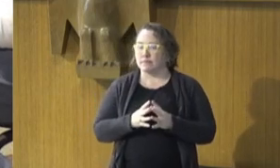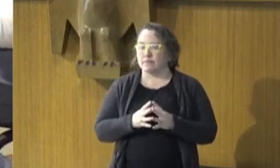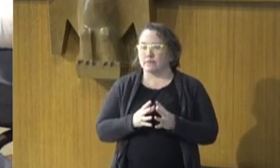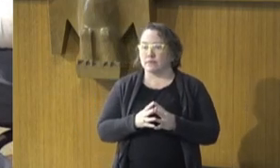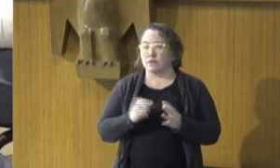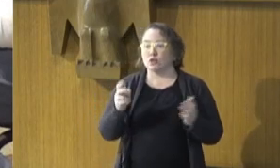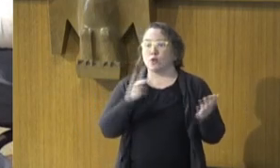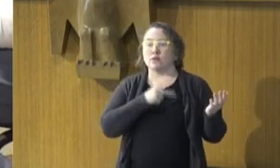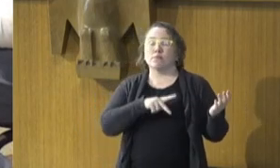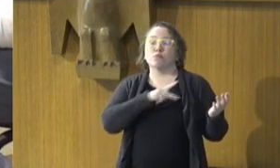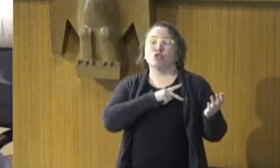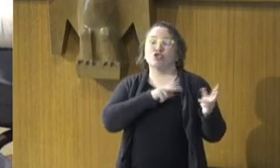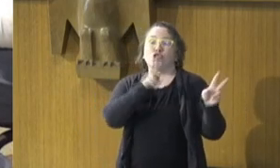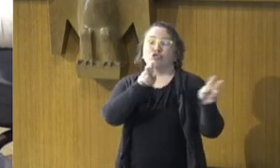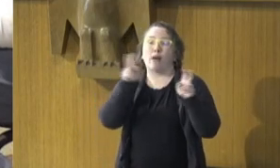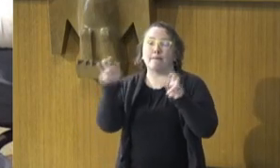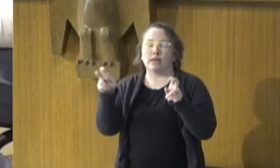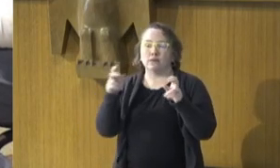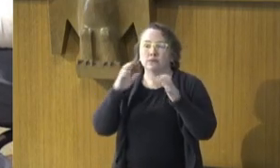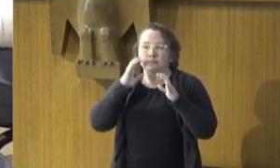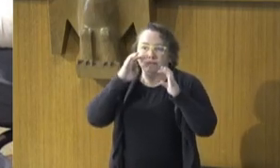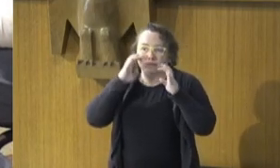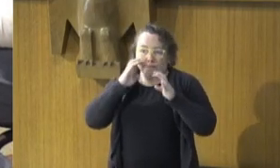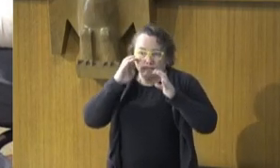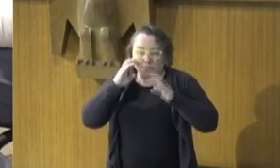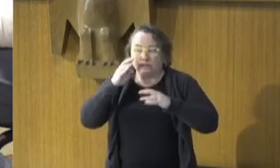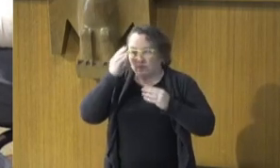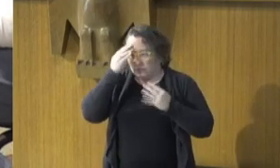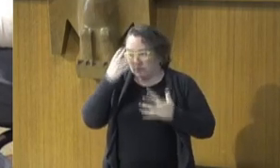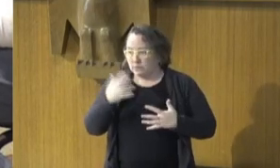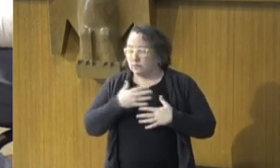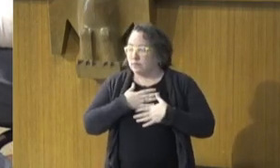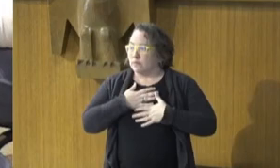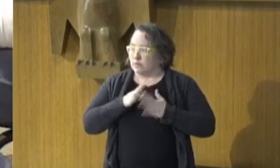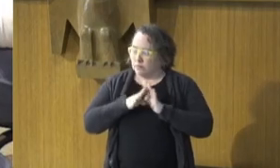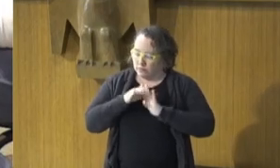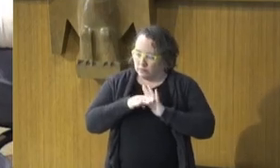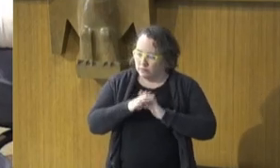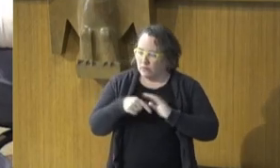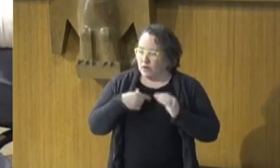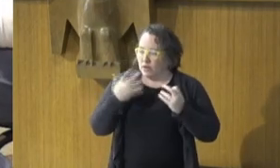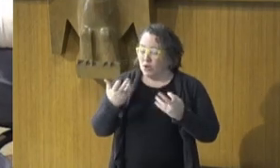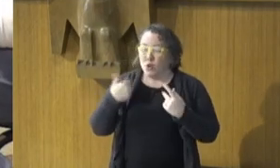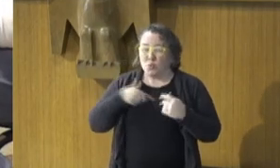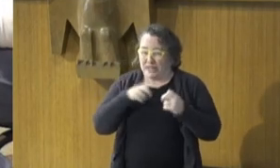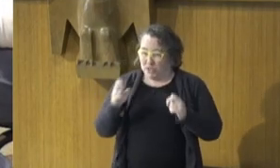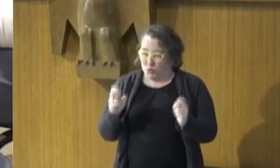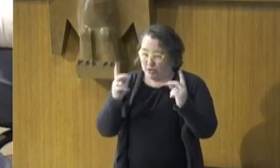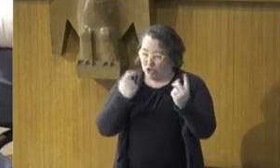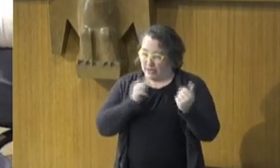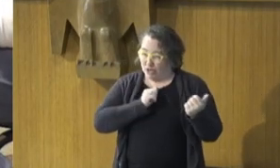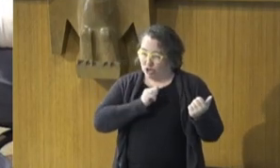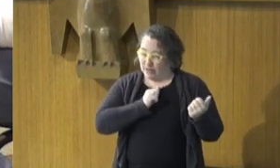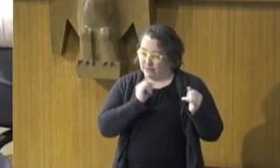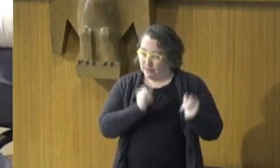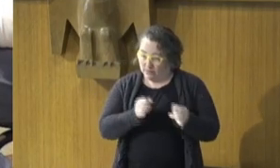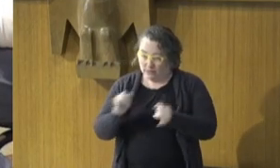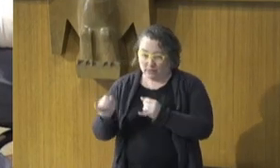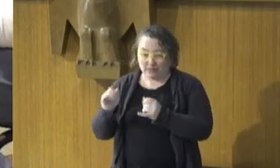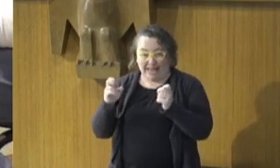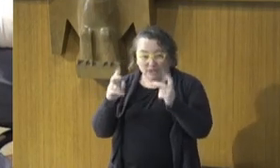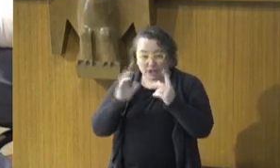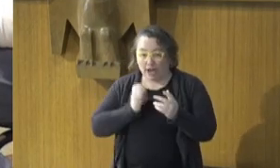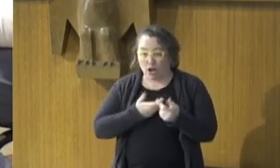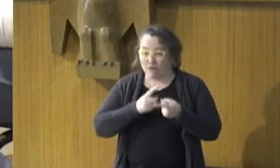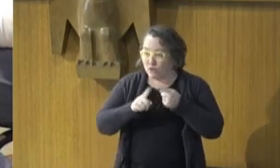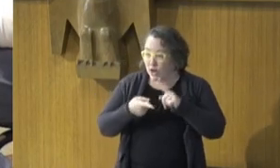it's a personal topic, and I think as people of faith, the first thing we need to do is talk about that and educate ourselves about that and educate our friends